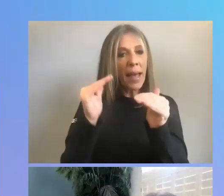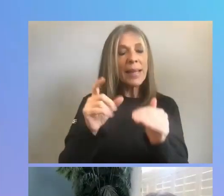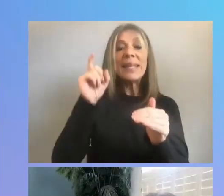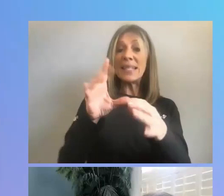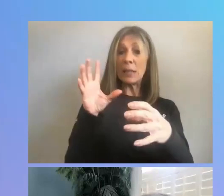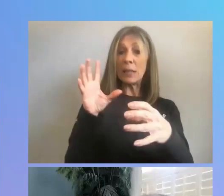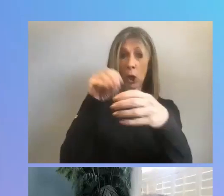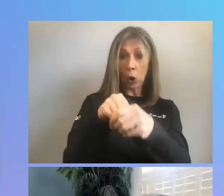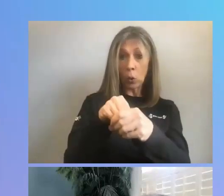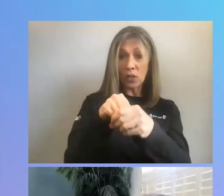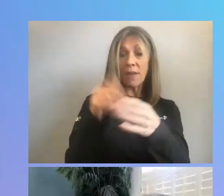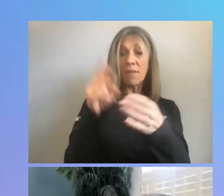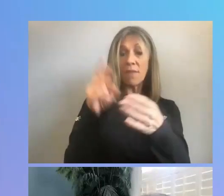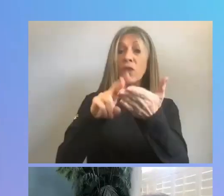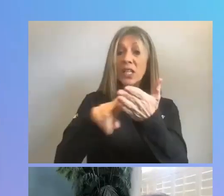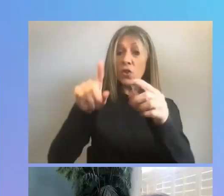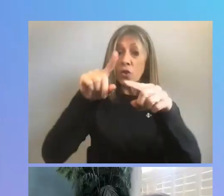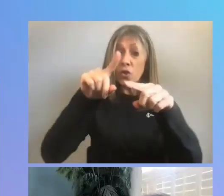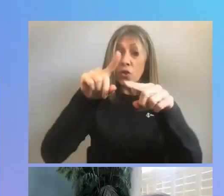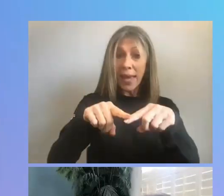inclusive, research-based,